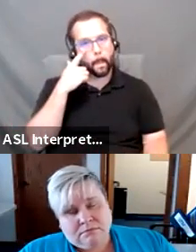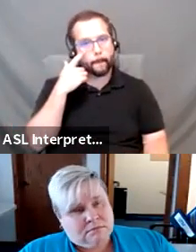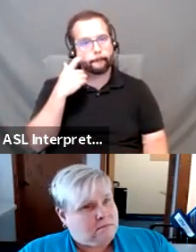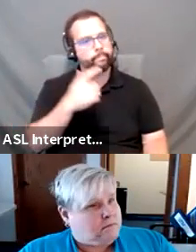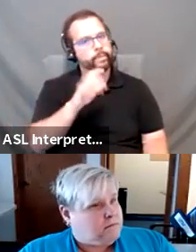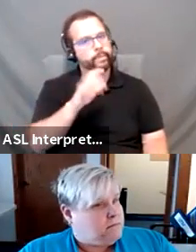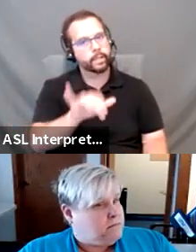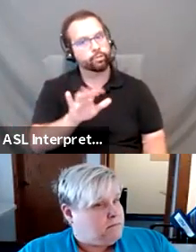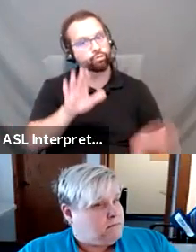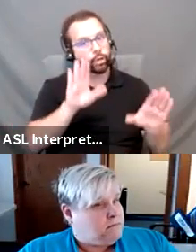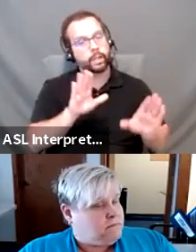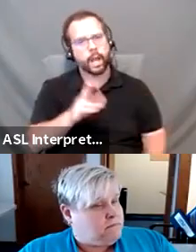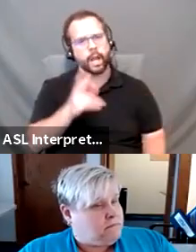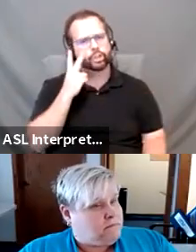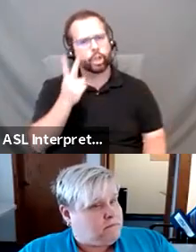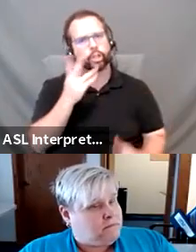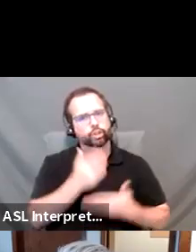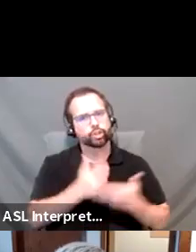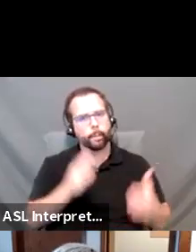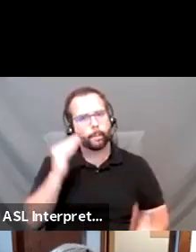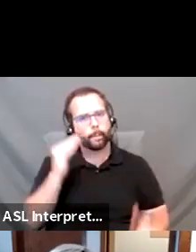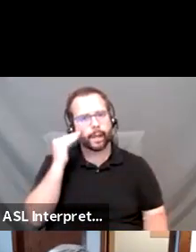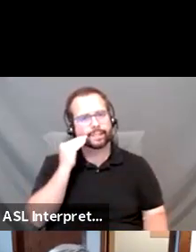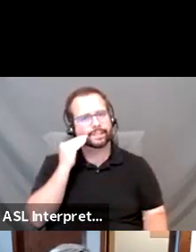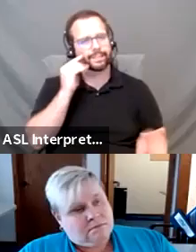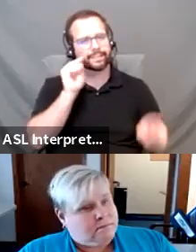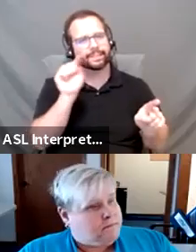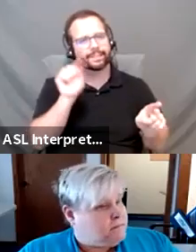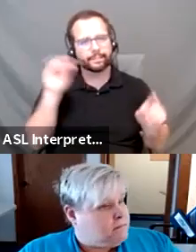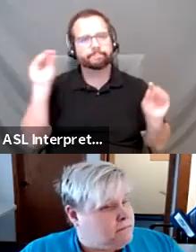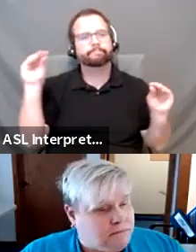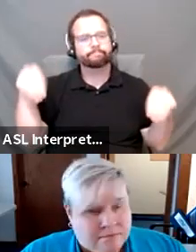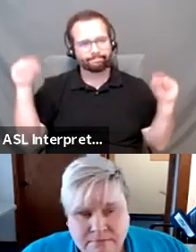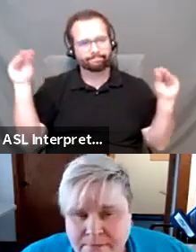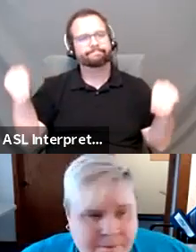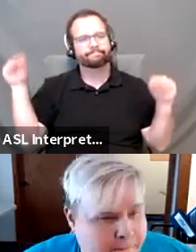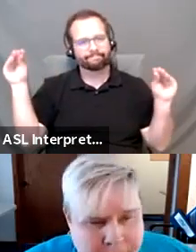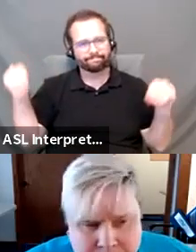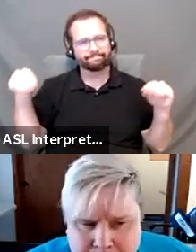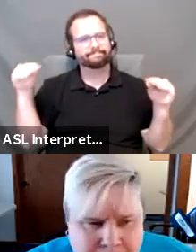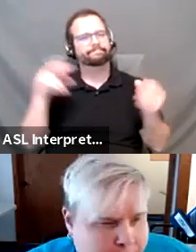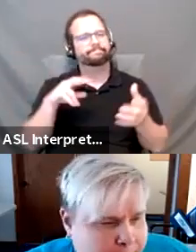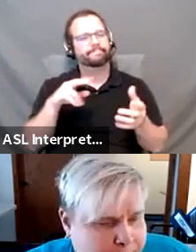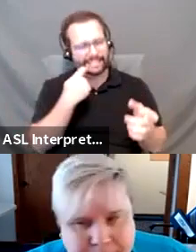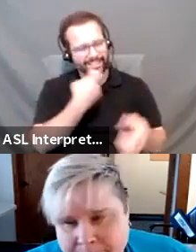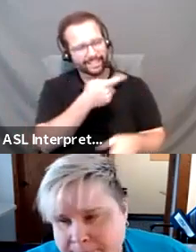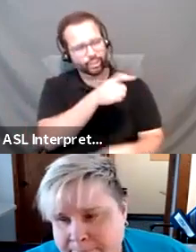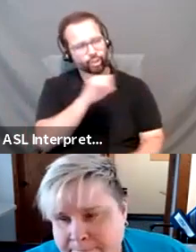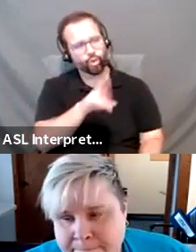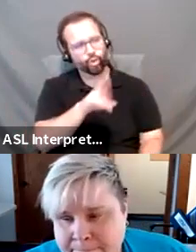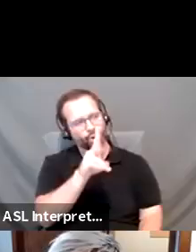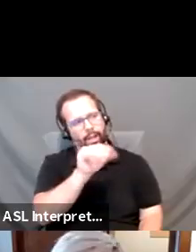Thank you for sharing that. And I saw some heads nodding along with all of those things you were just sharing, Julia, of